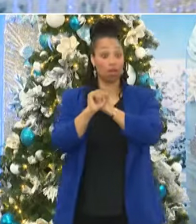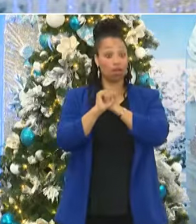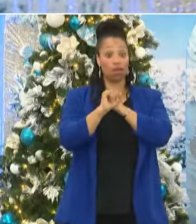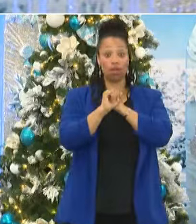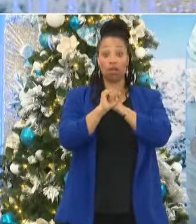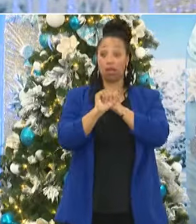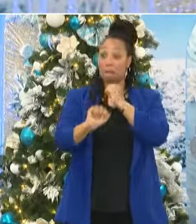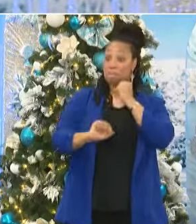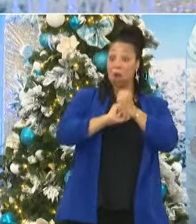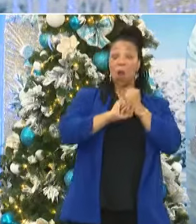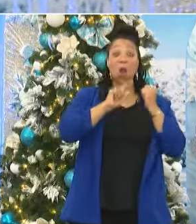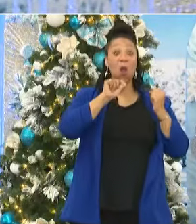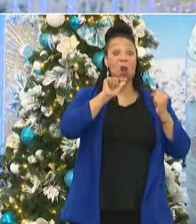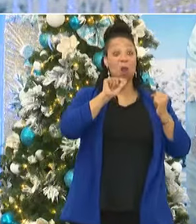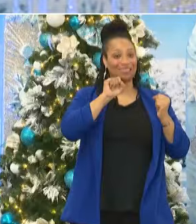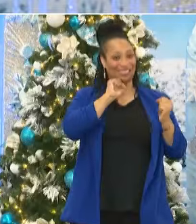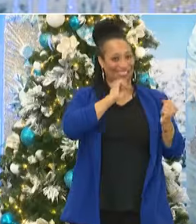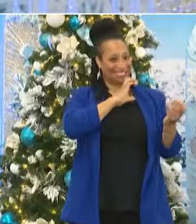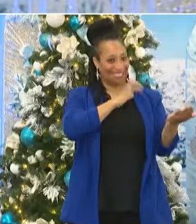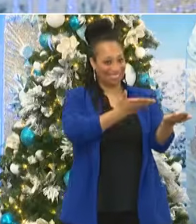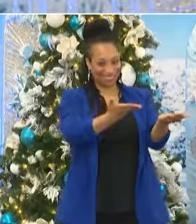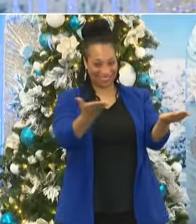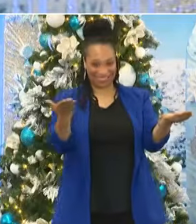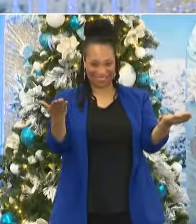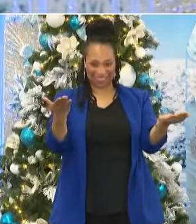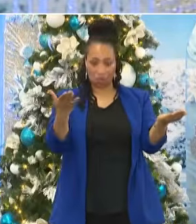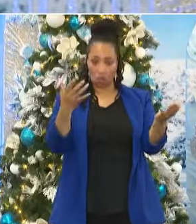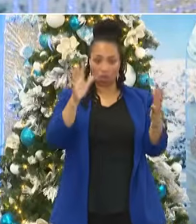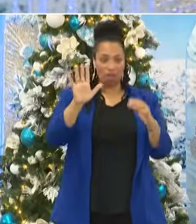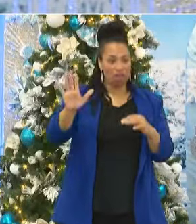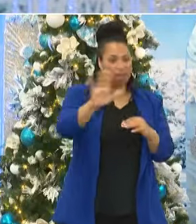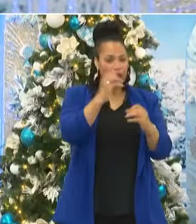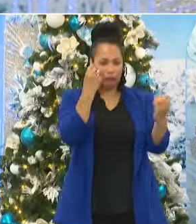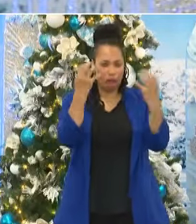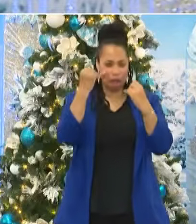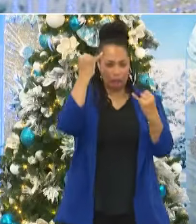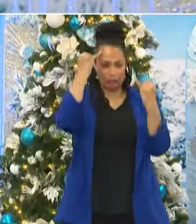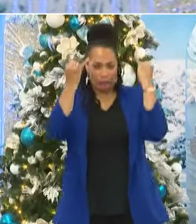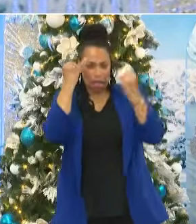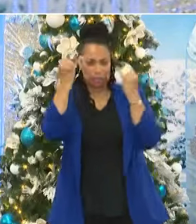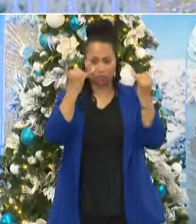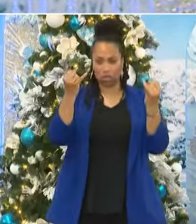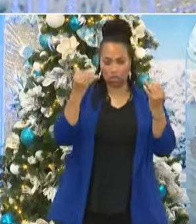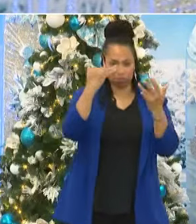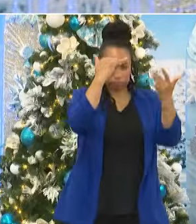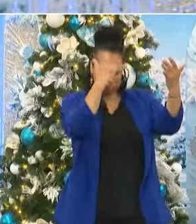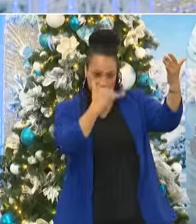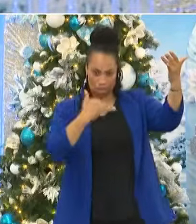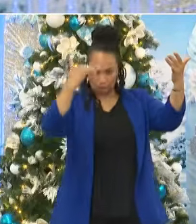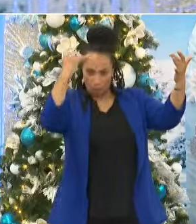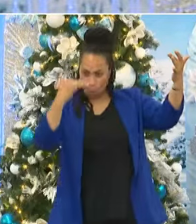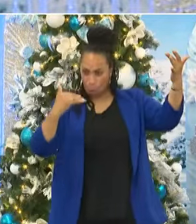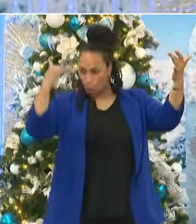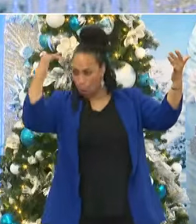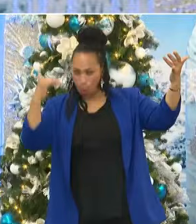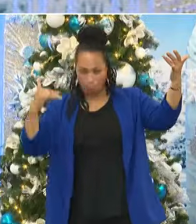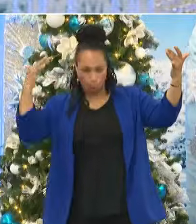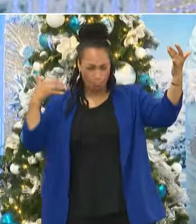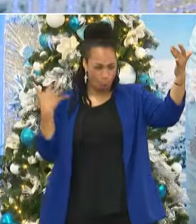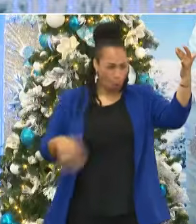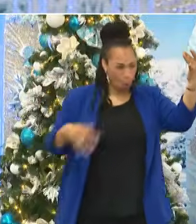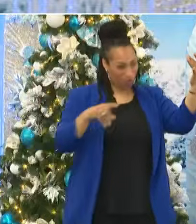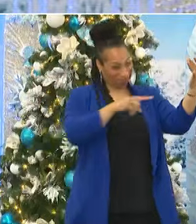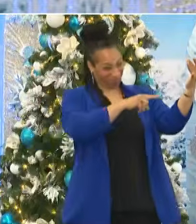ideas. It was the seniors of DC who told me they had been here for the tough